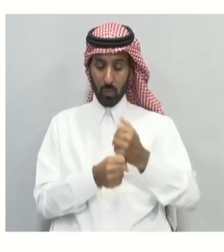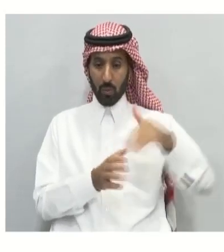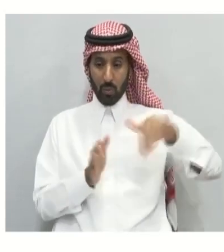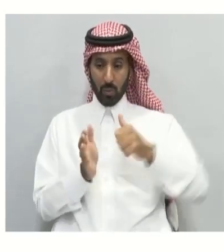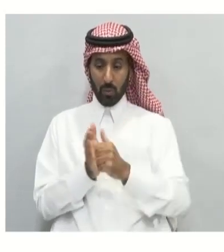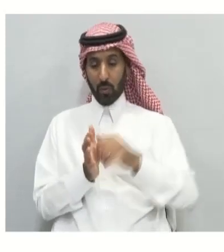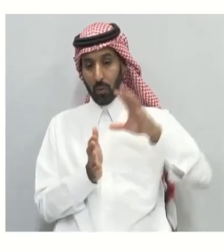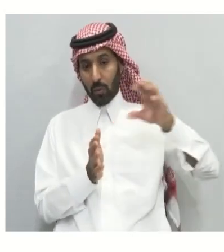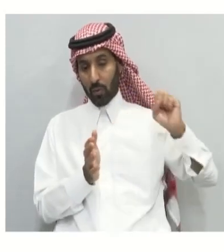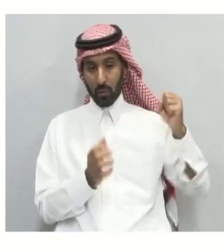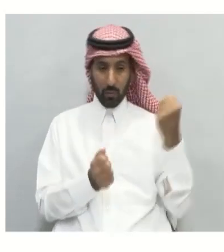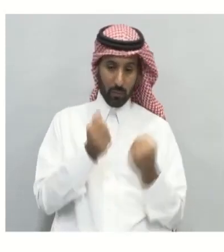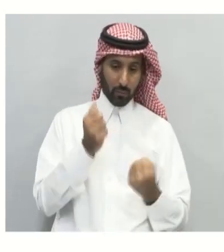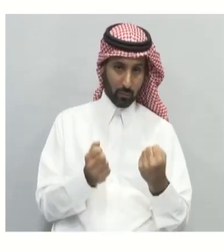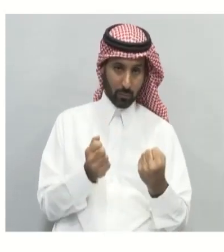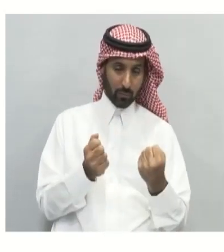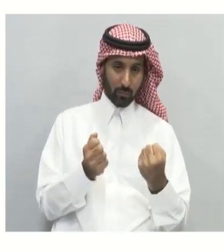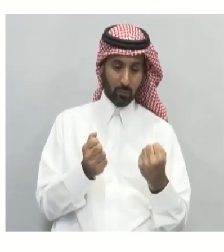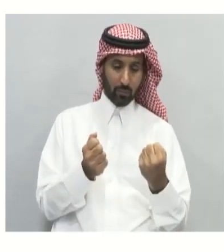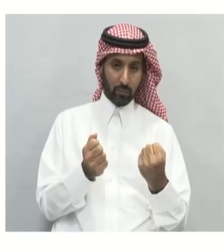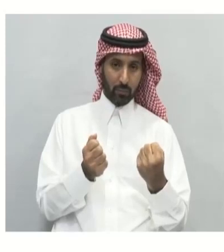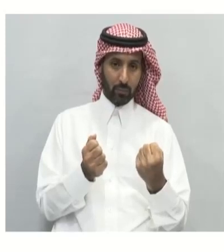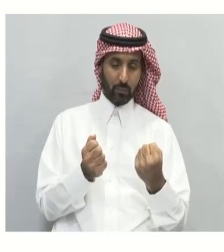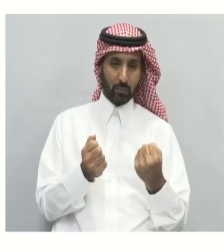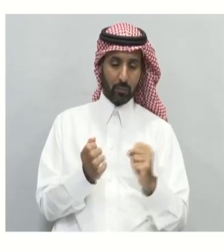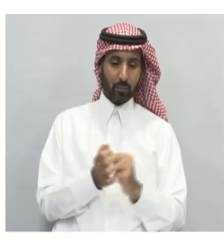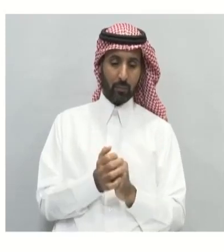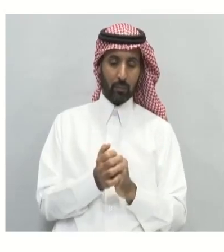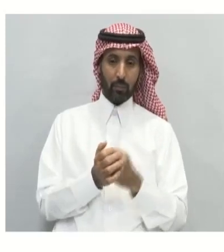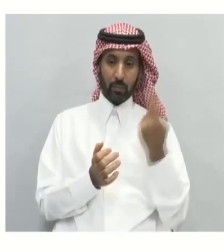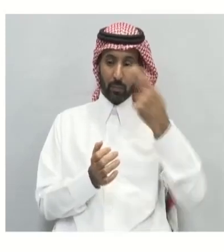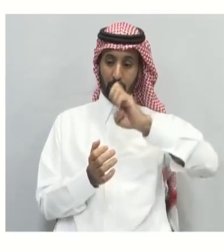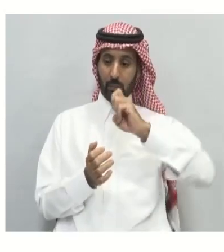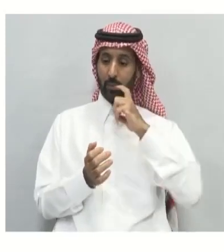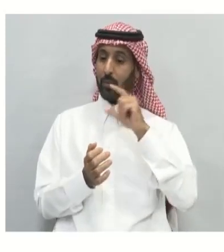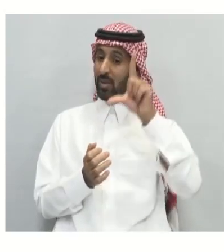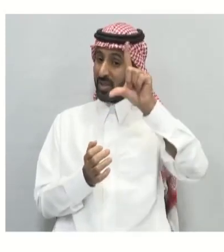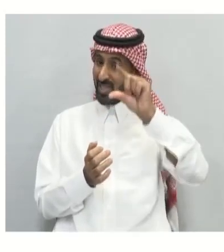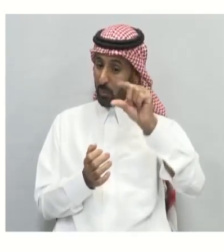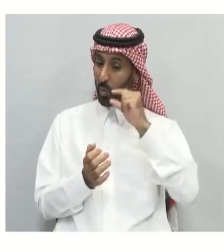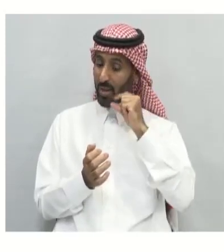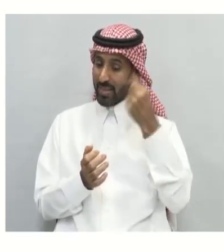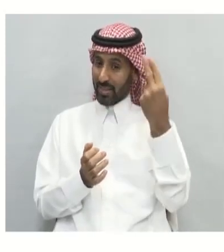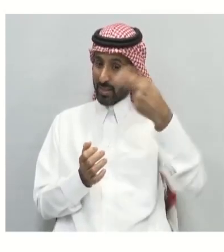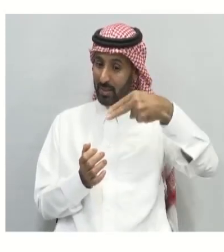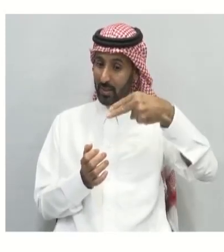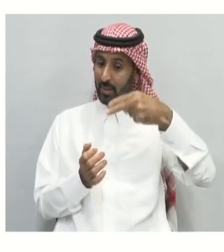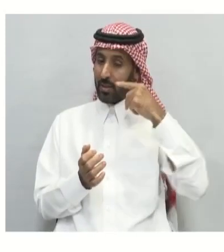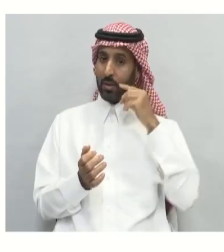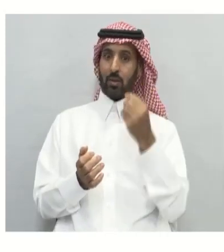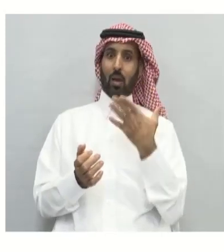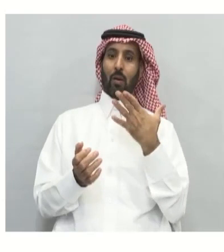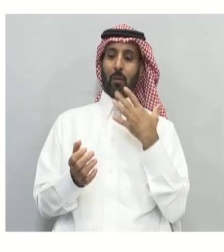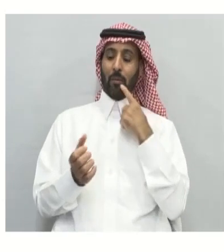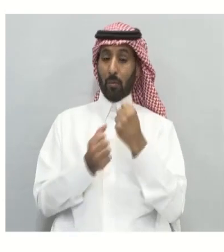at night. Anything in here? Here, he, small h. Suddenly,